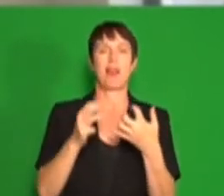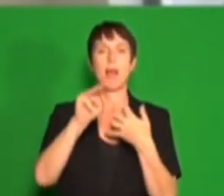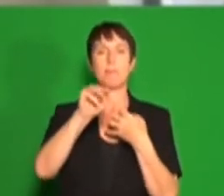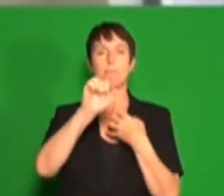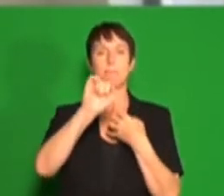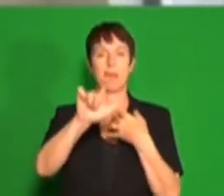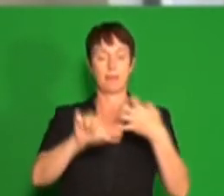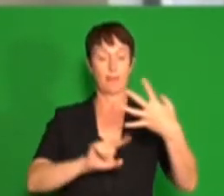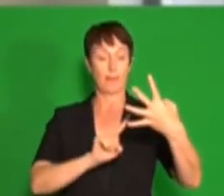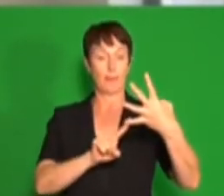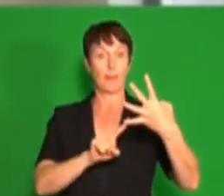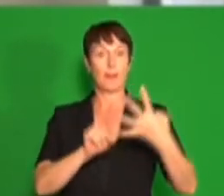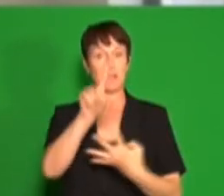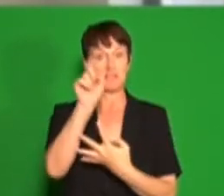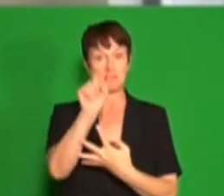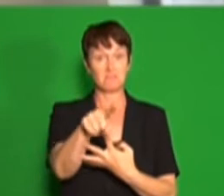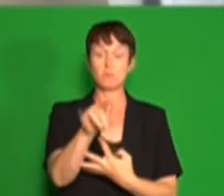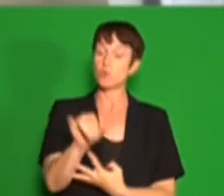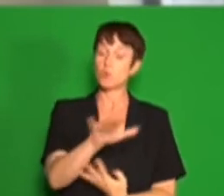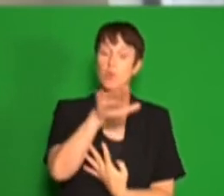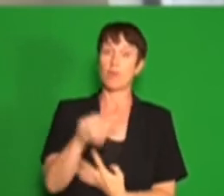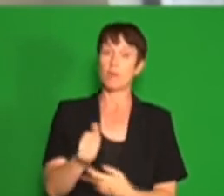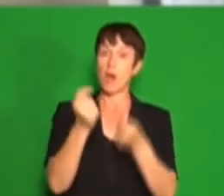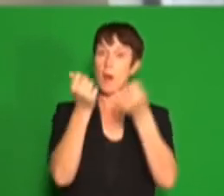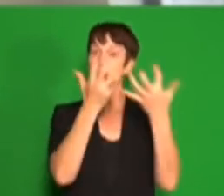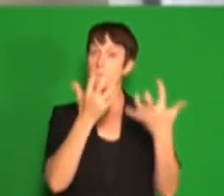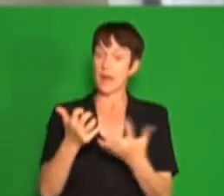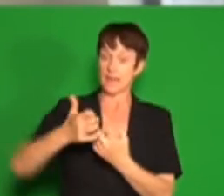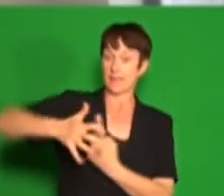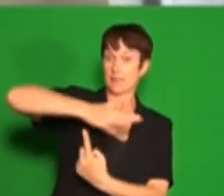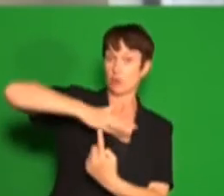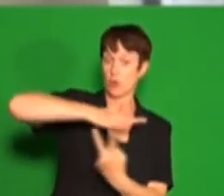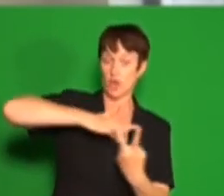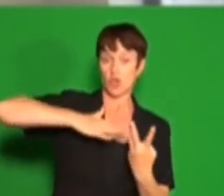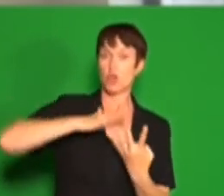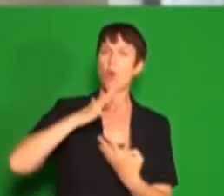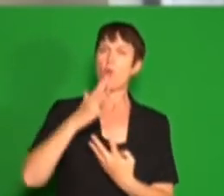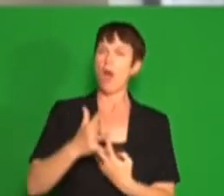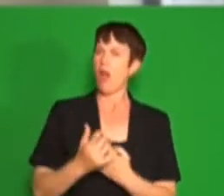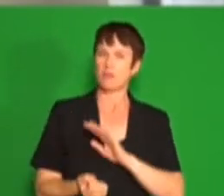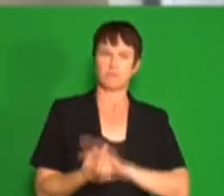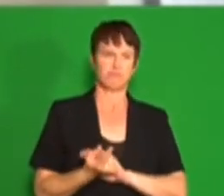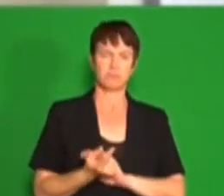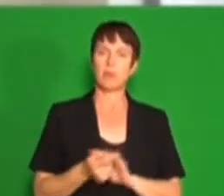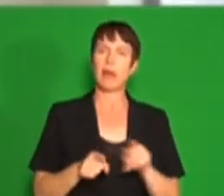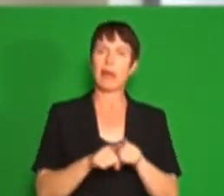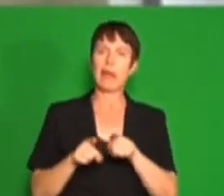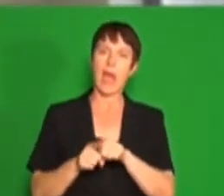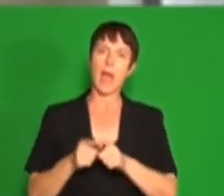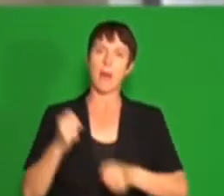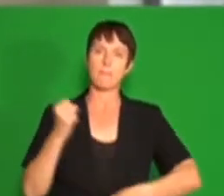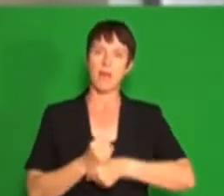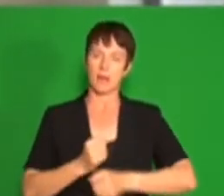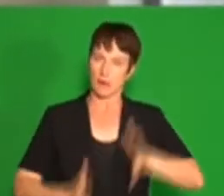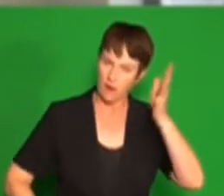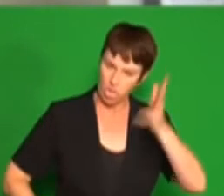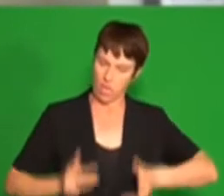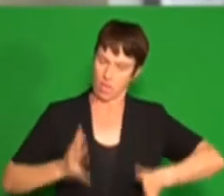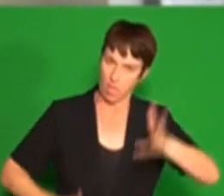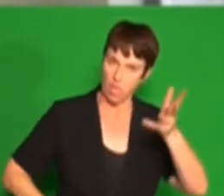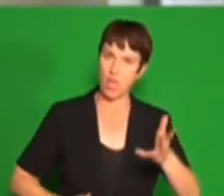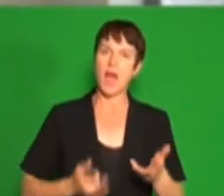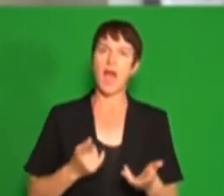extent do you expect SA's fiscal situation to act as a handbrake on your ability to offer any further